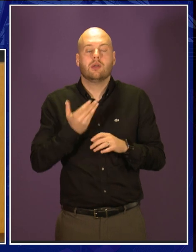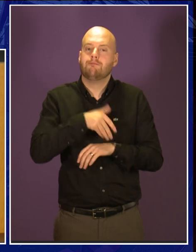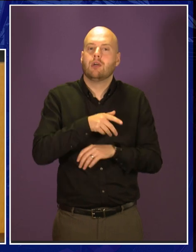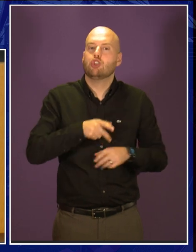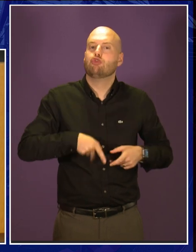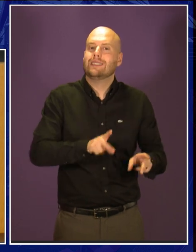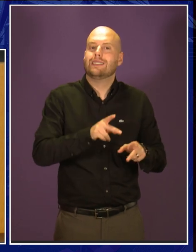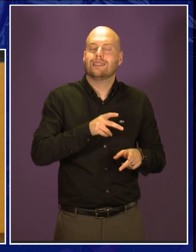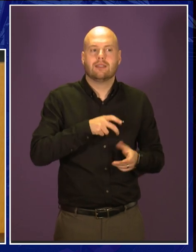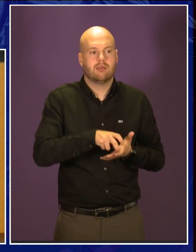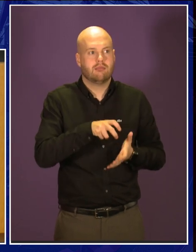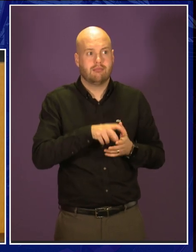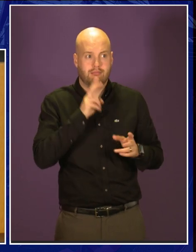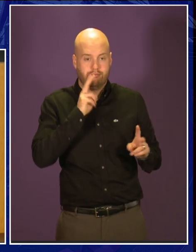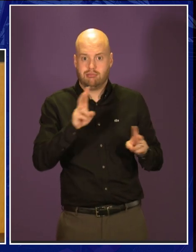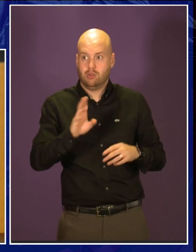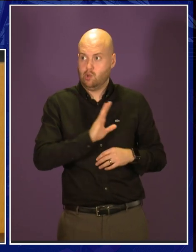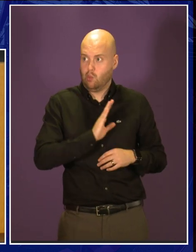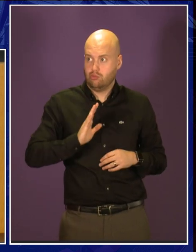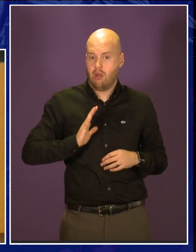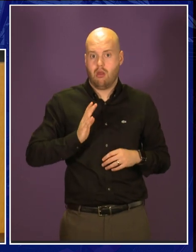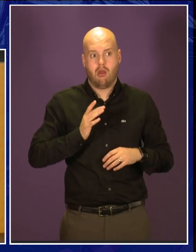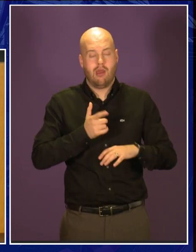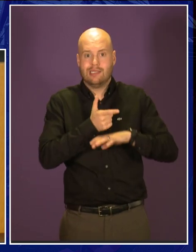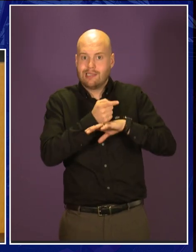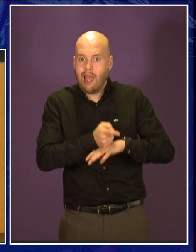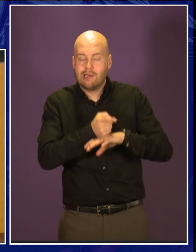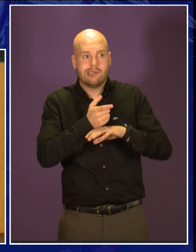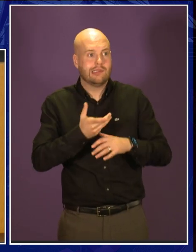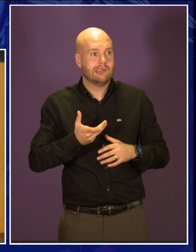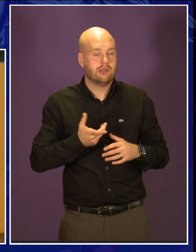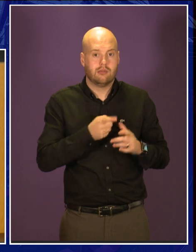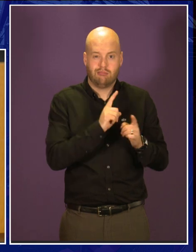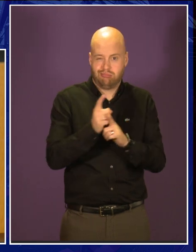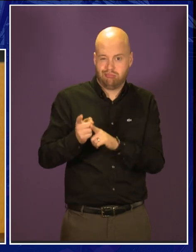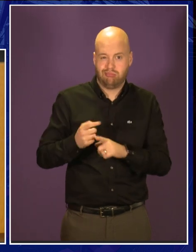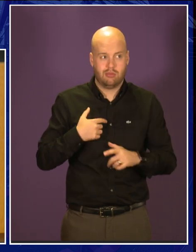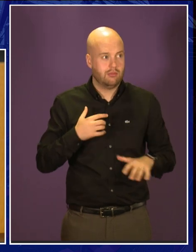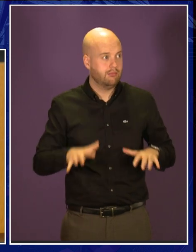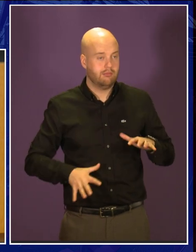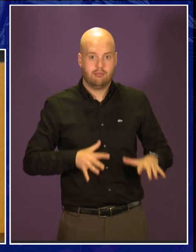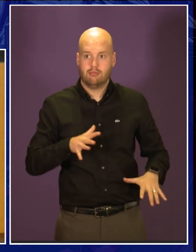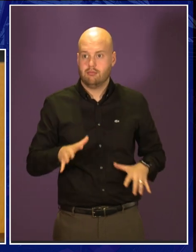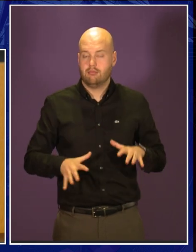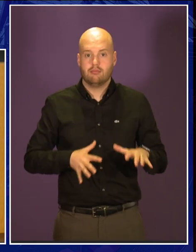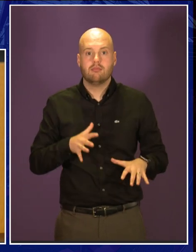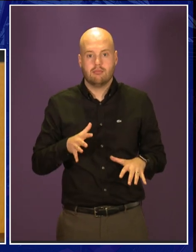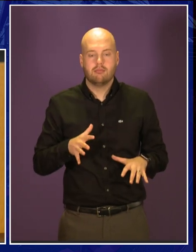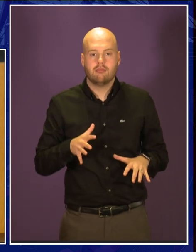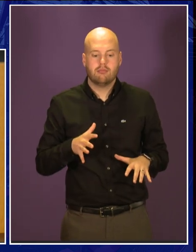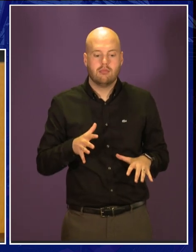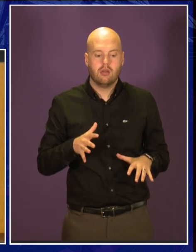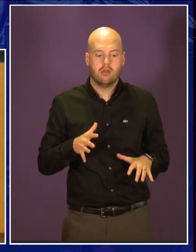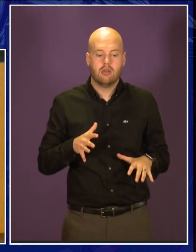everywhere, so I just like, you know, in my mind as a child, I felt I'm a Rambo, Sylvester Stallone,